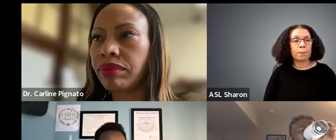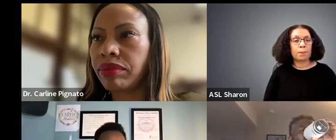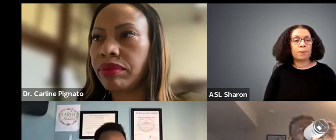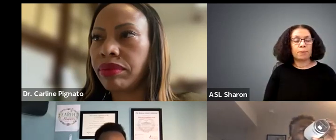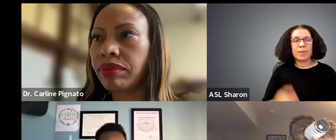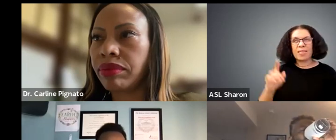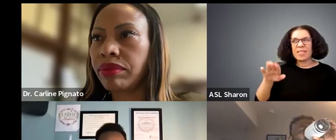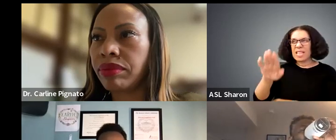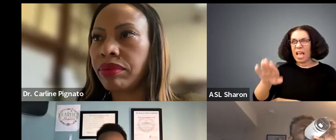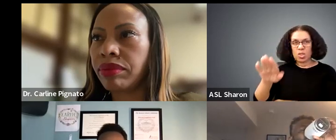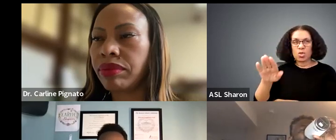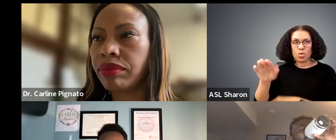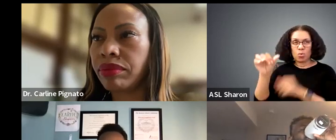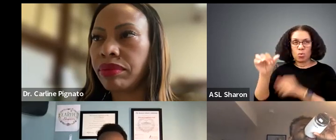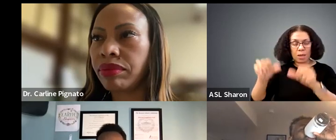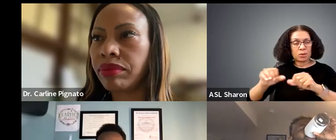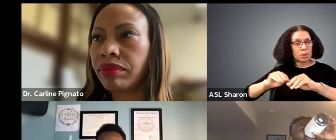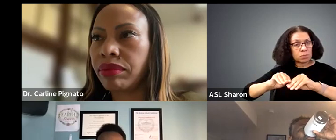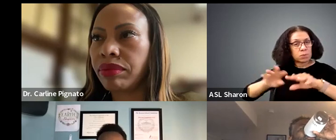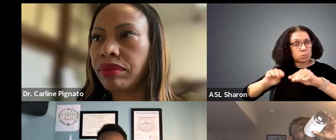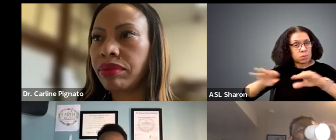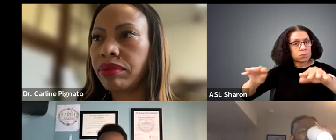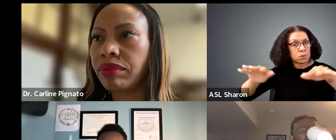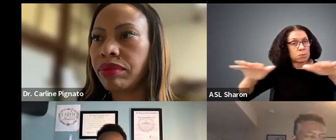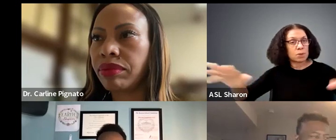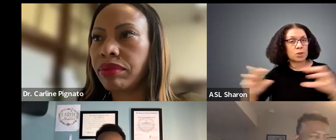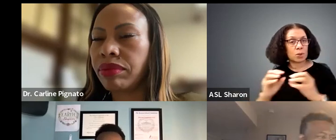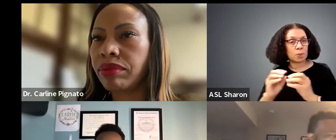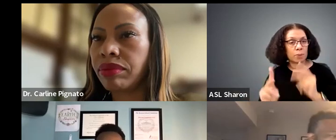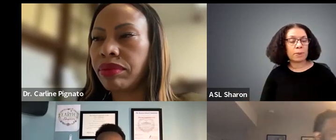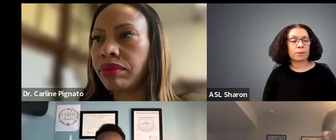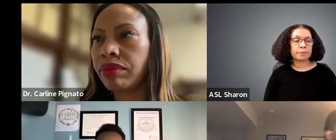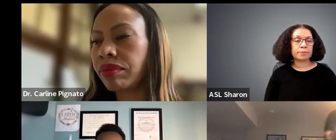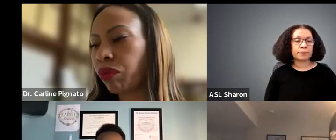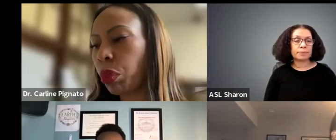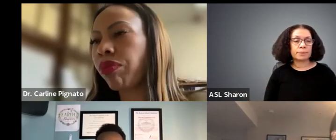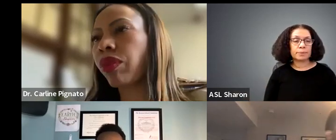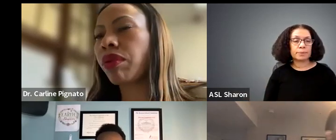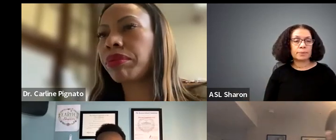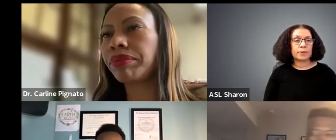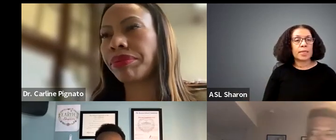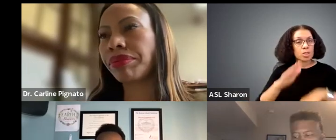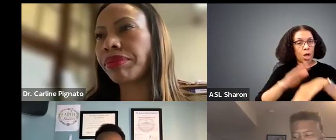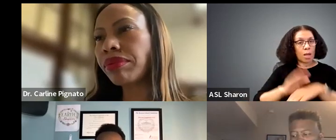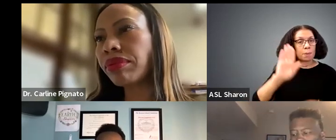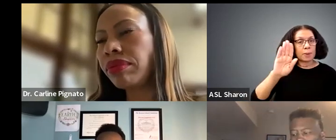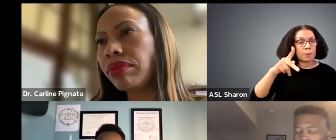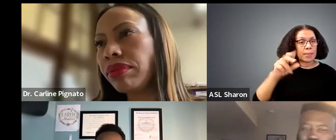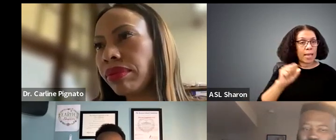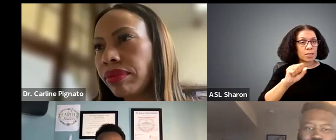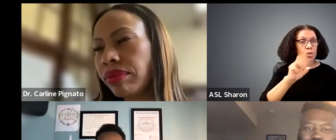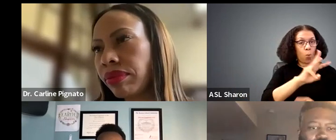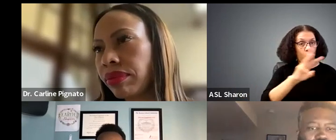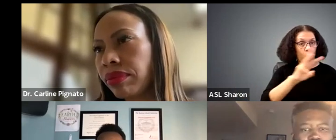afternoon about getting it out to more candidates. It's posted on the BPS website now. So now we're going to be